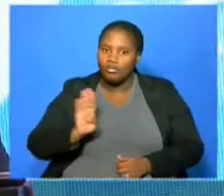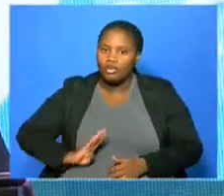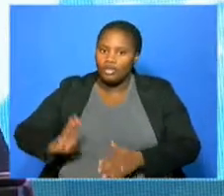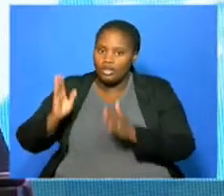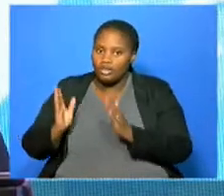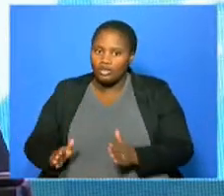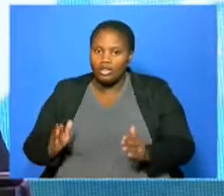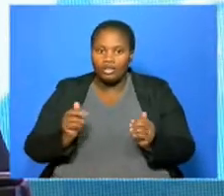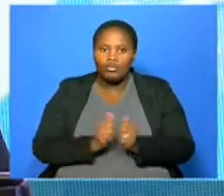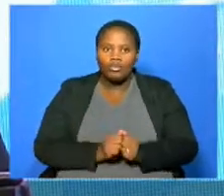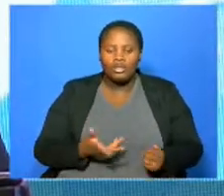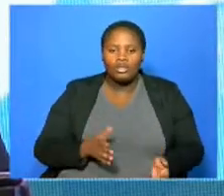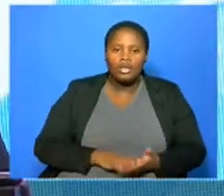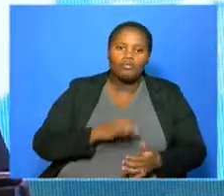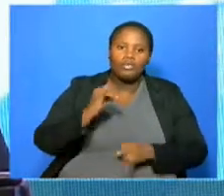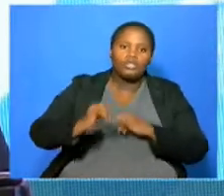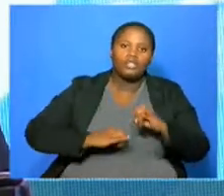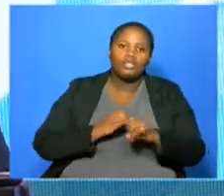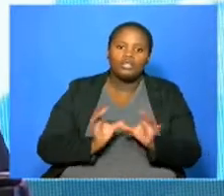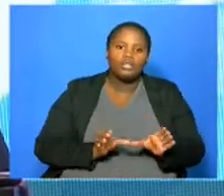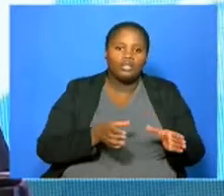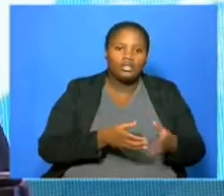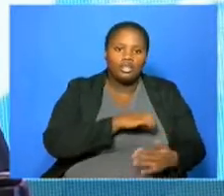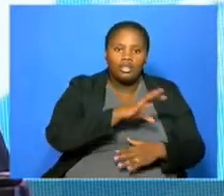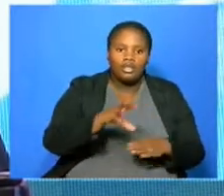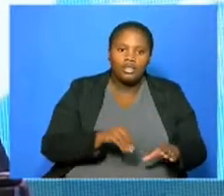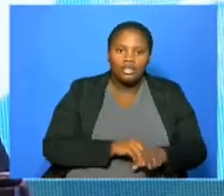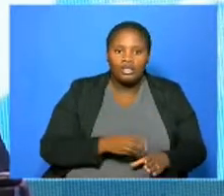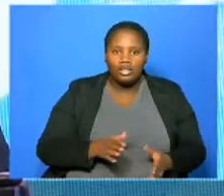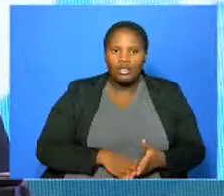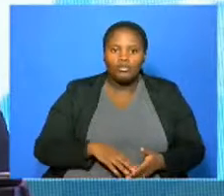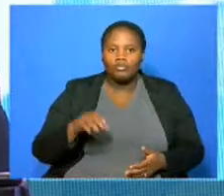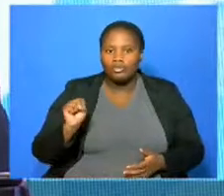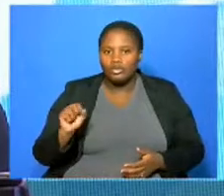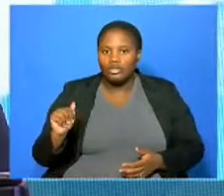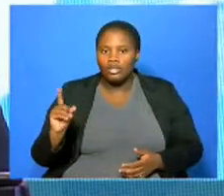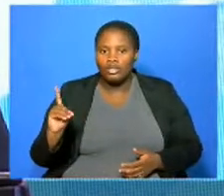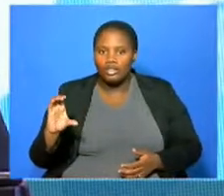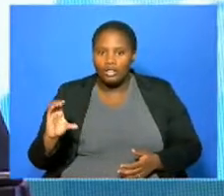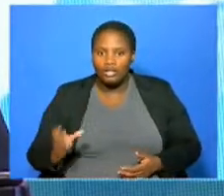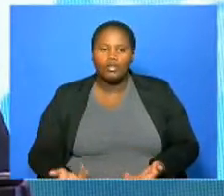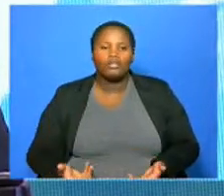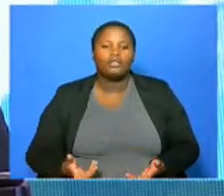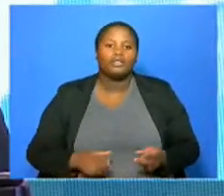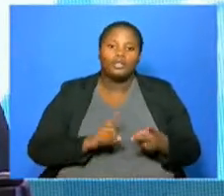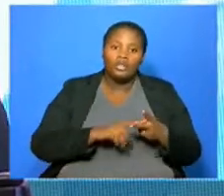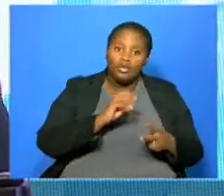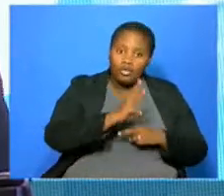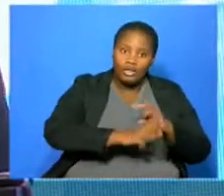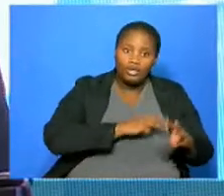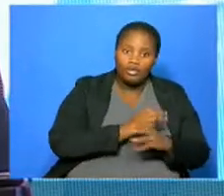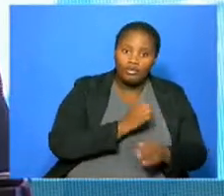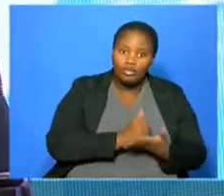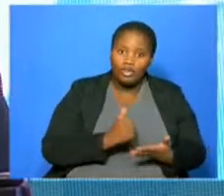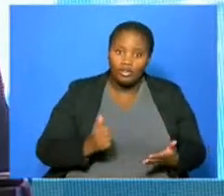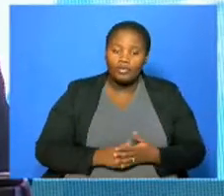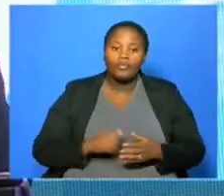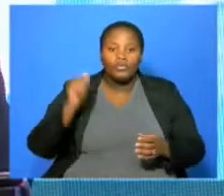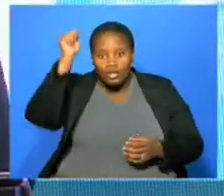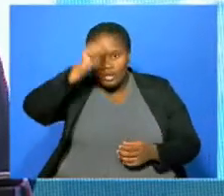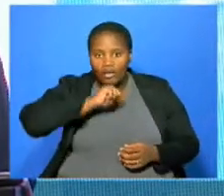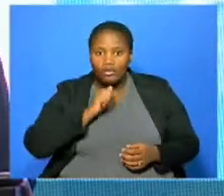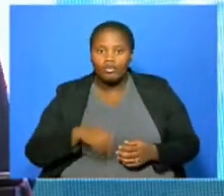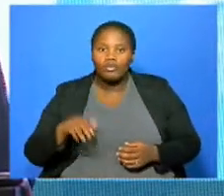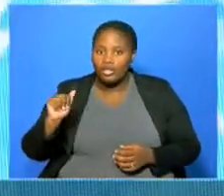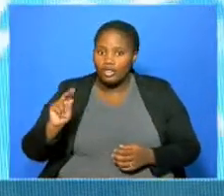employed in regional and international organizations, such as the Southern African Development Community, the World Bank, African Union, and